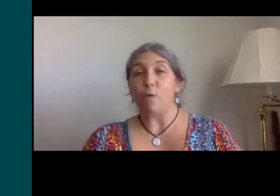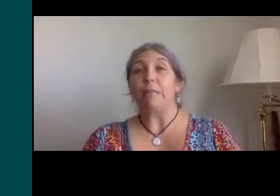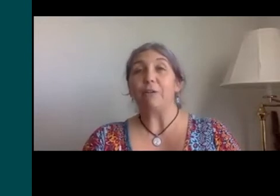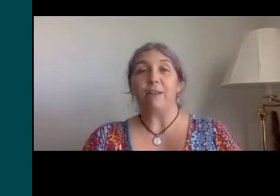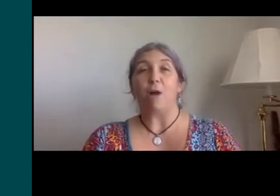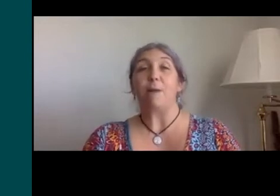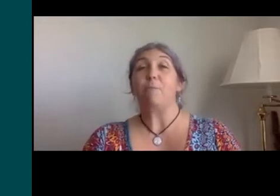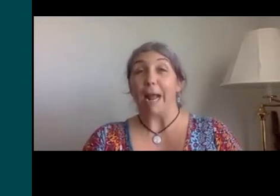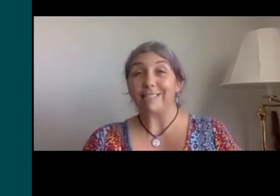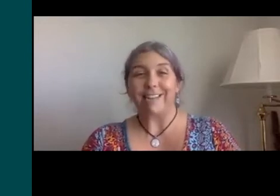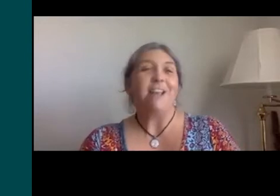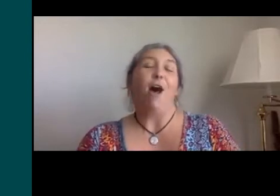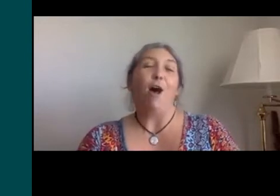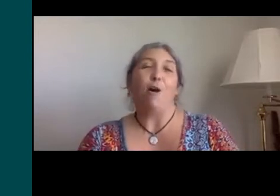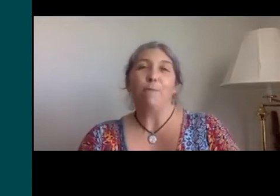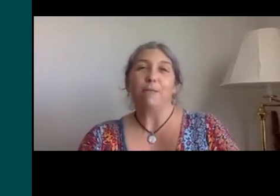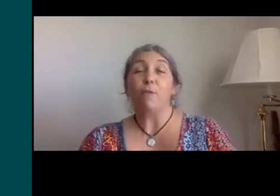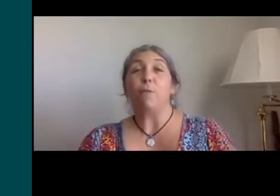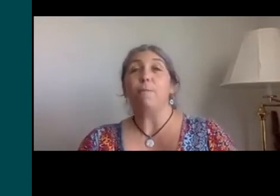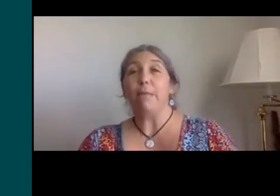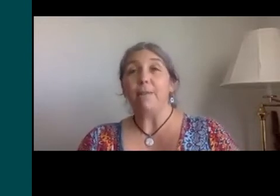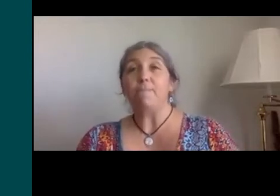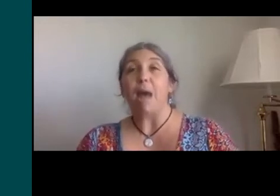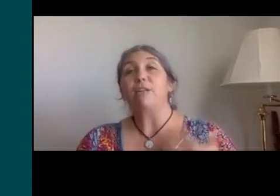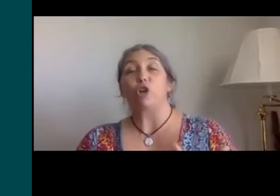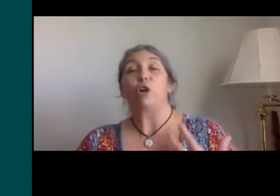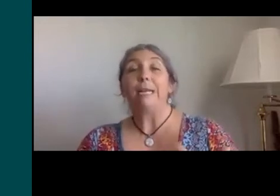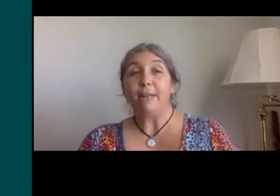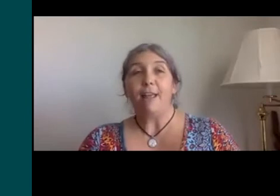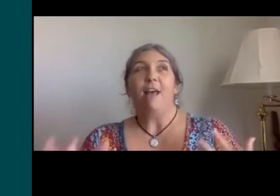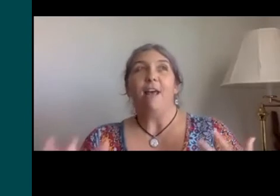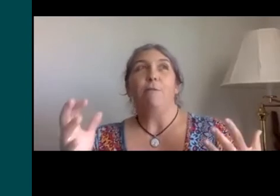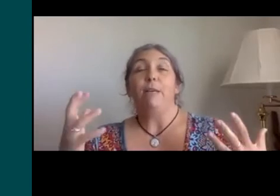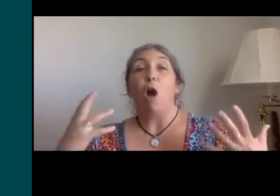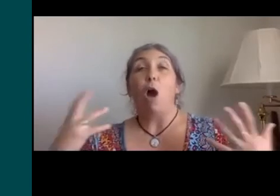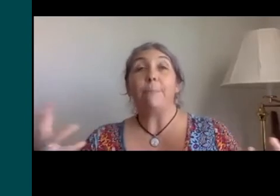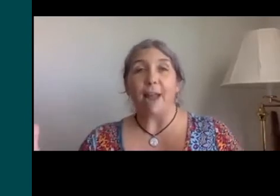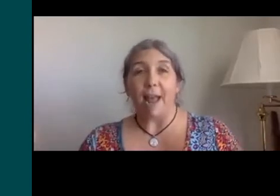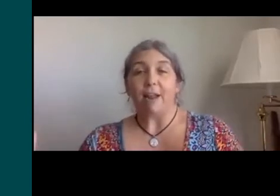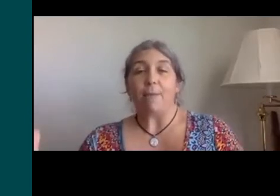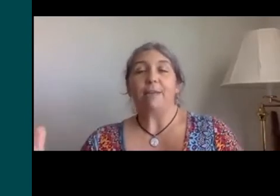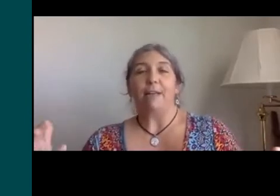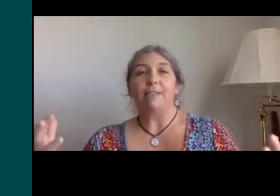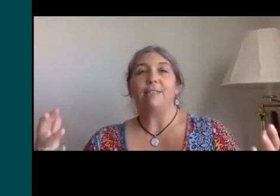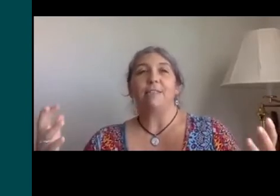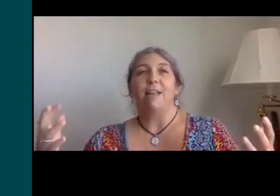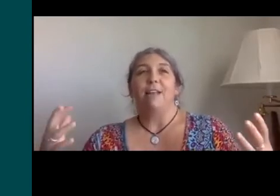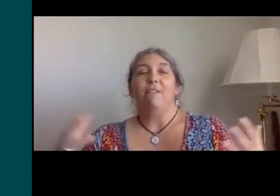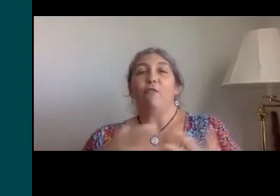newborn literally on my breast. So for me, my journey of becoming an academic